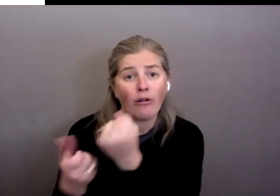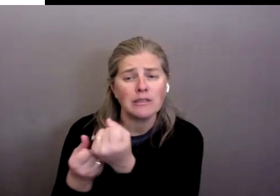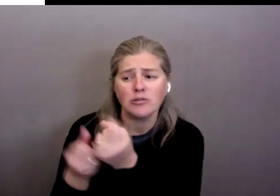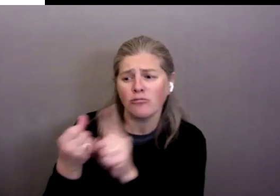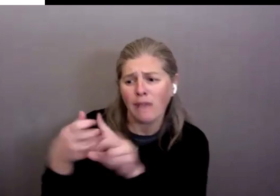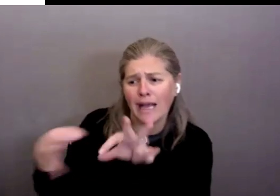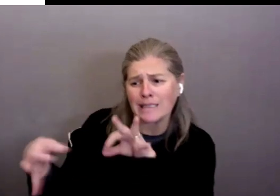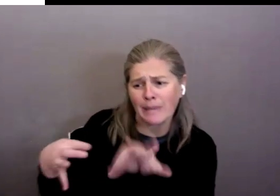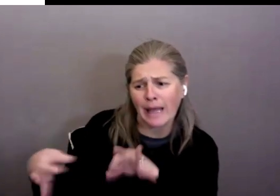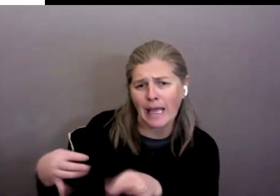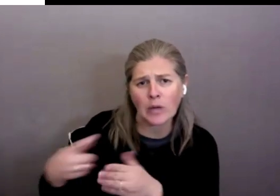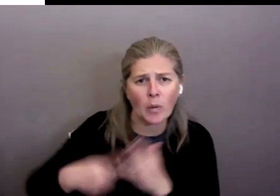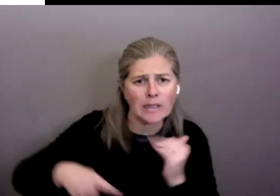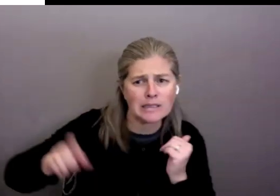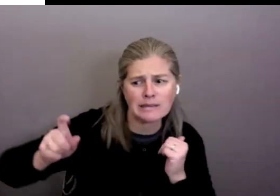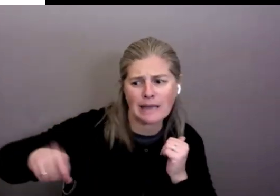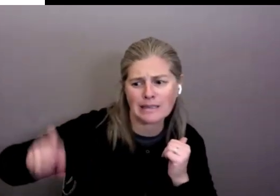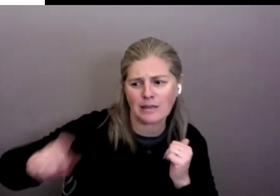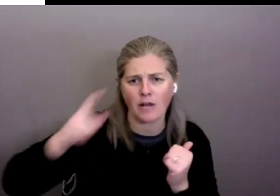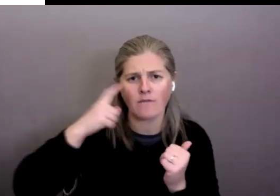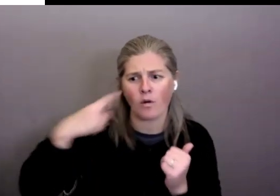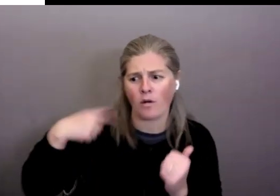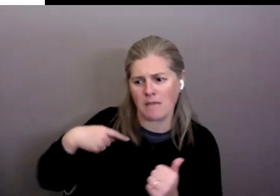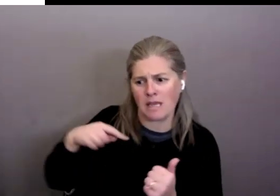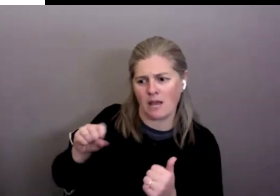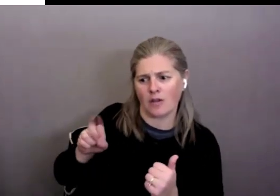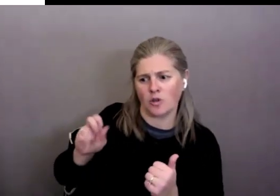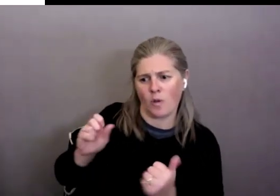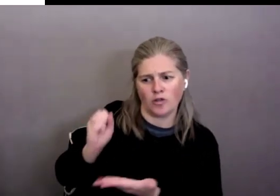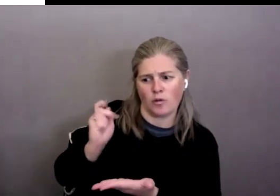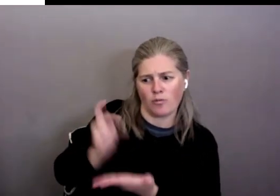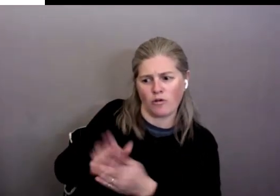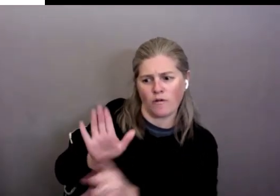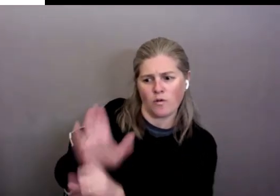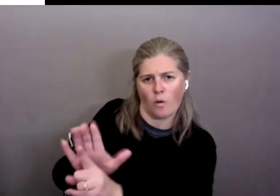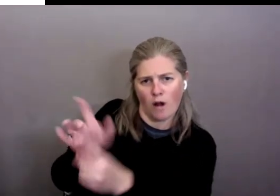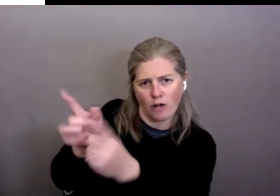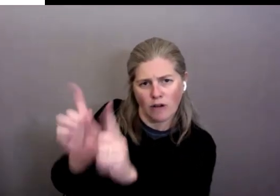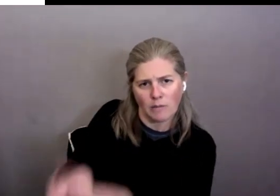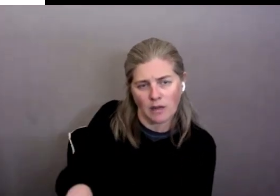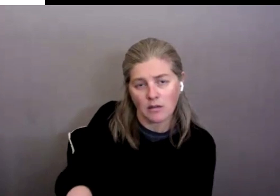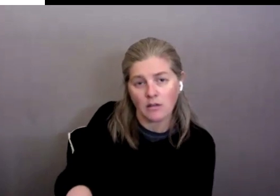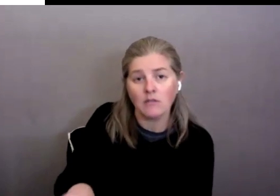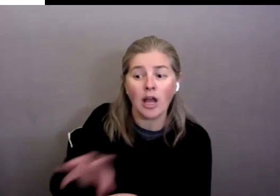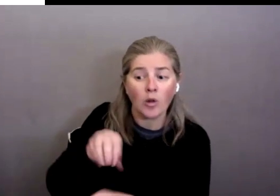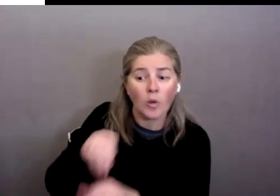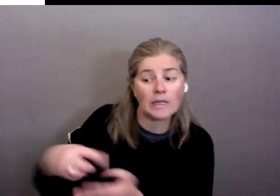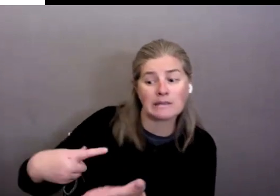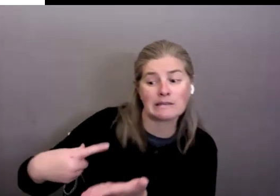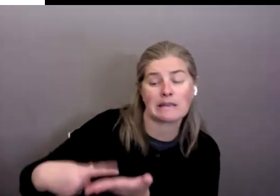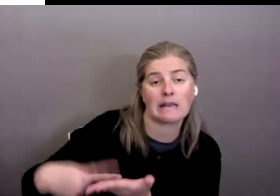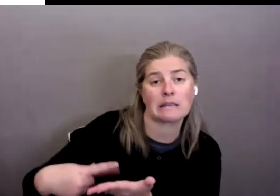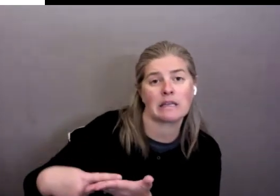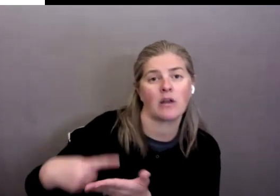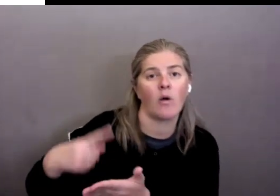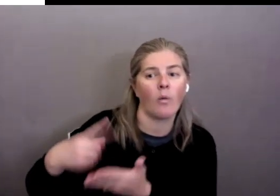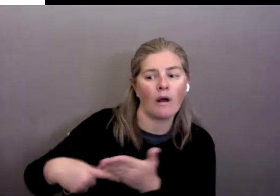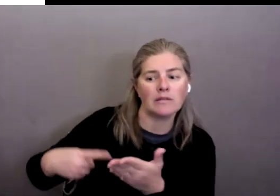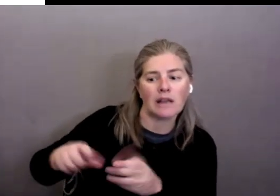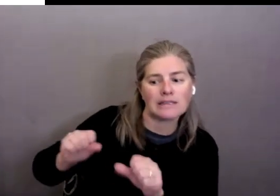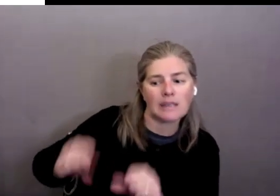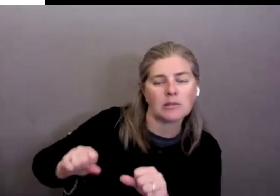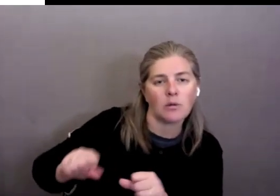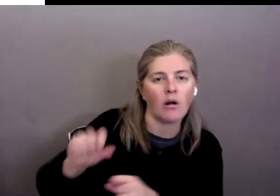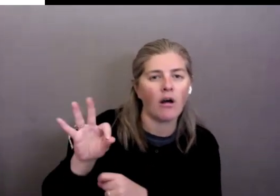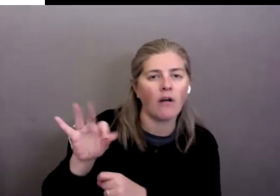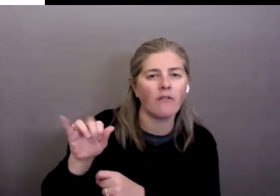would be necessary for the SUA to approve a specific agreement, including discussing any acceptable firewalls or other remedies